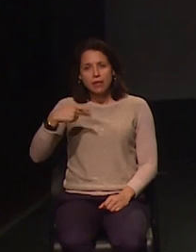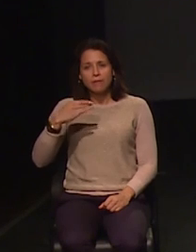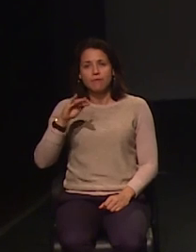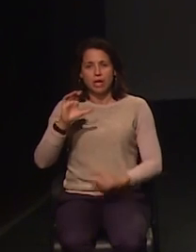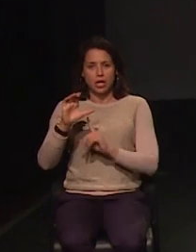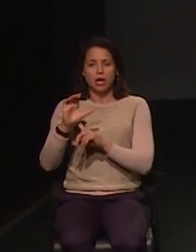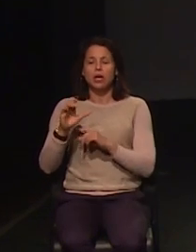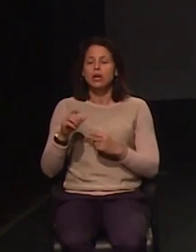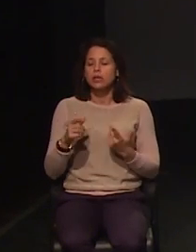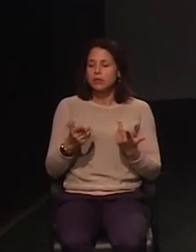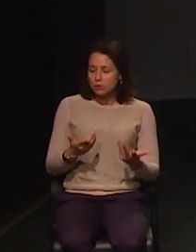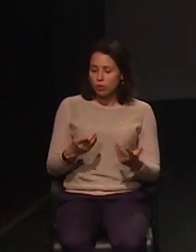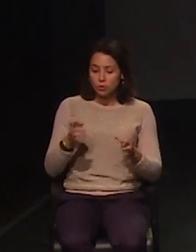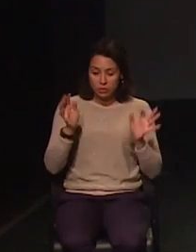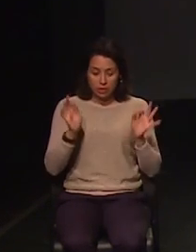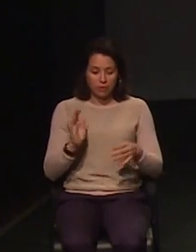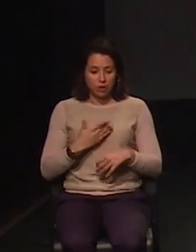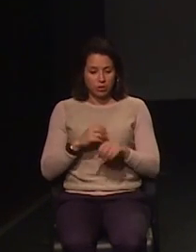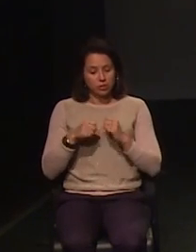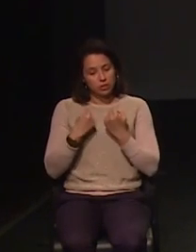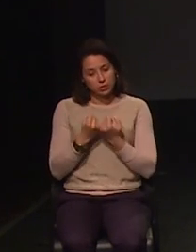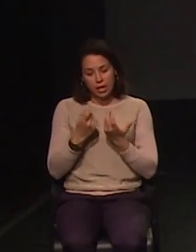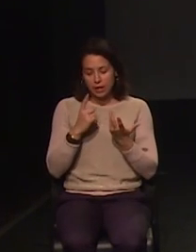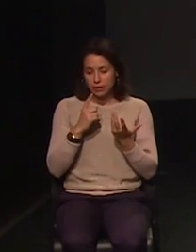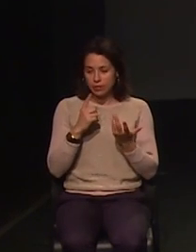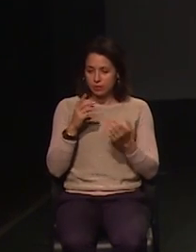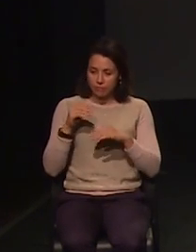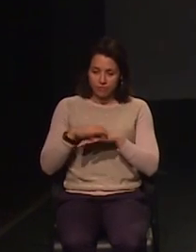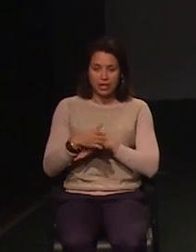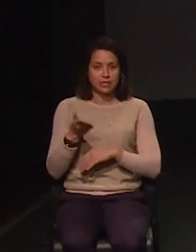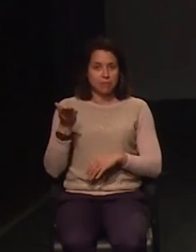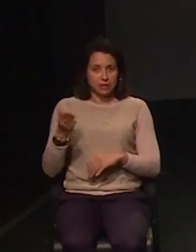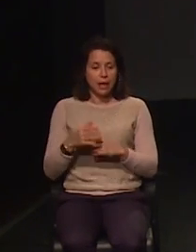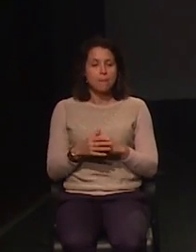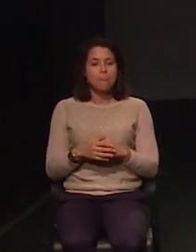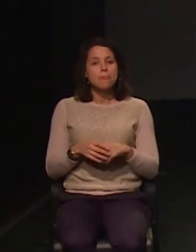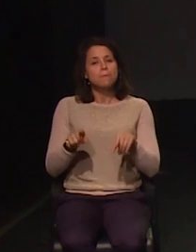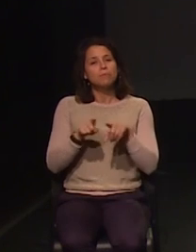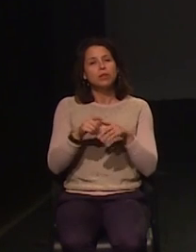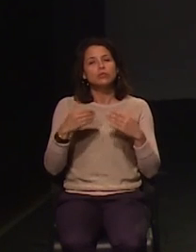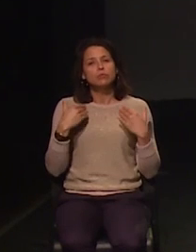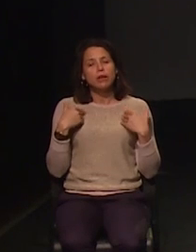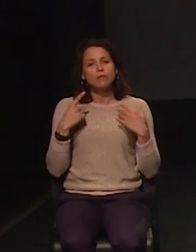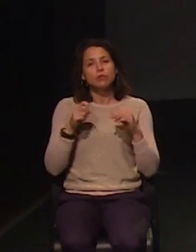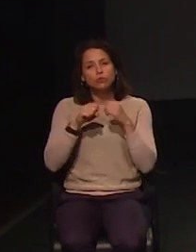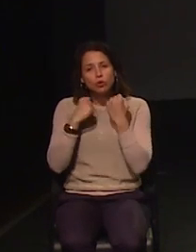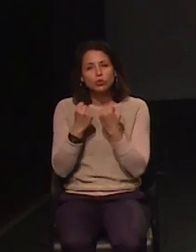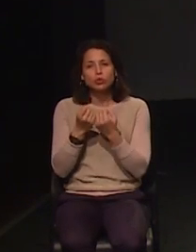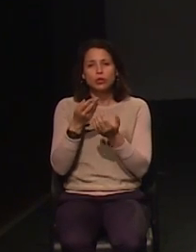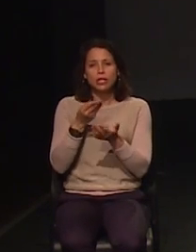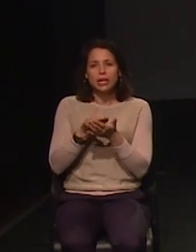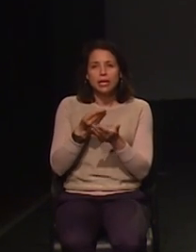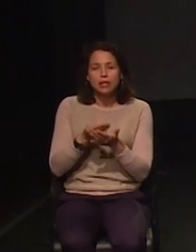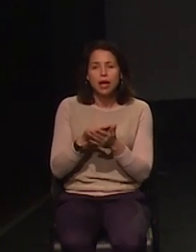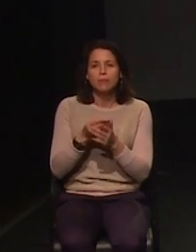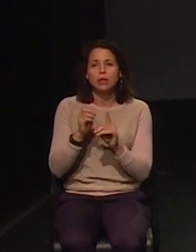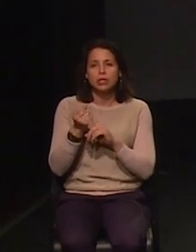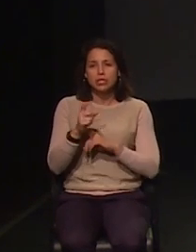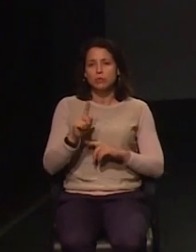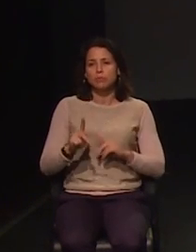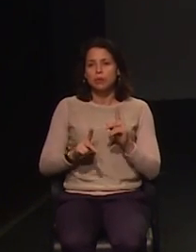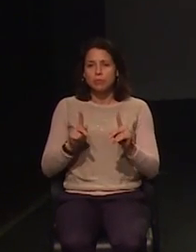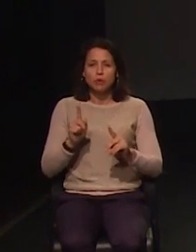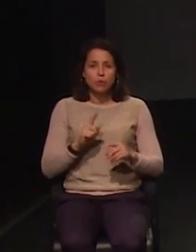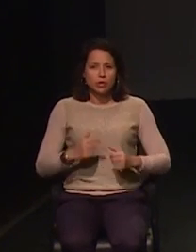that. In addition to that, there are in fact the socioeconomic conditions in which people live. Lisa, you mentioned the